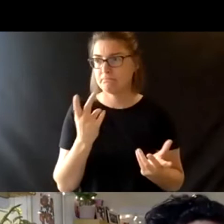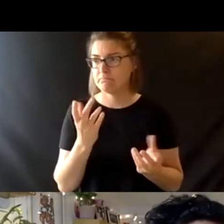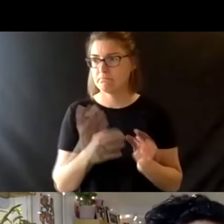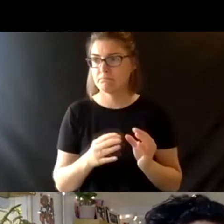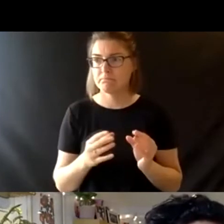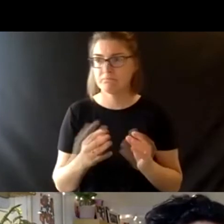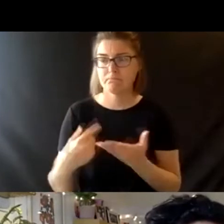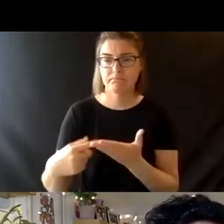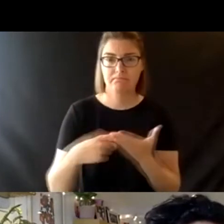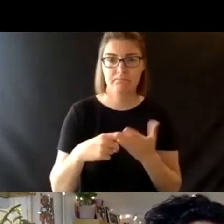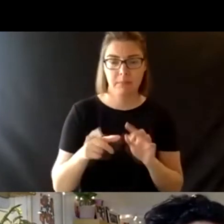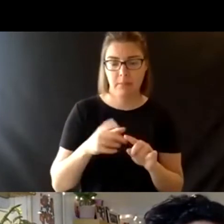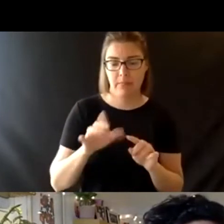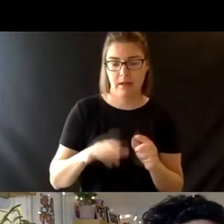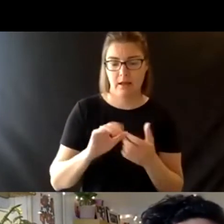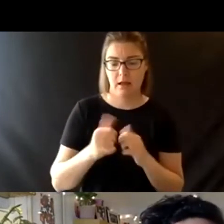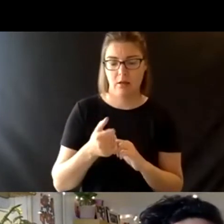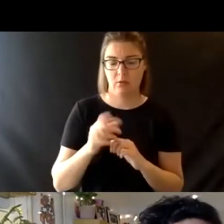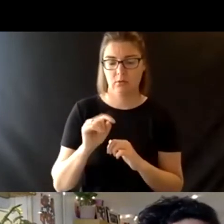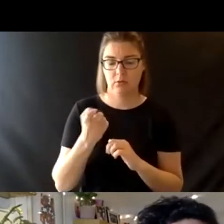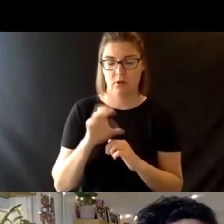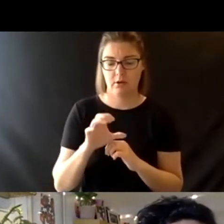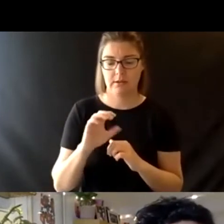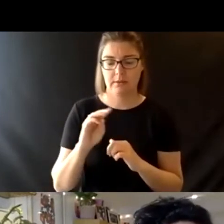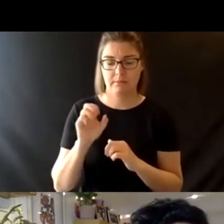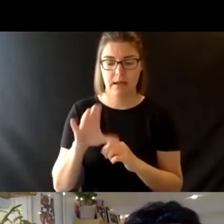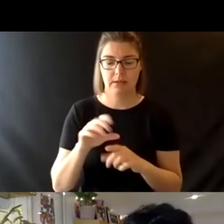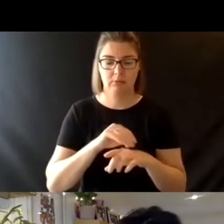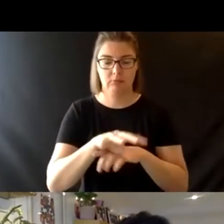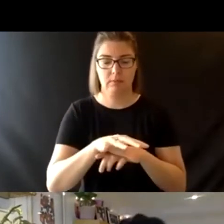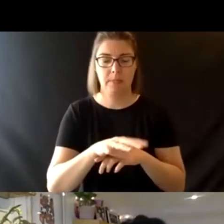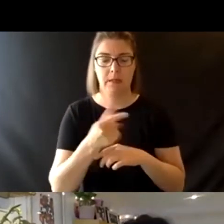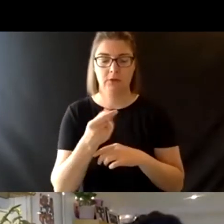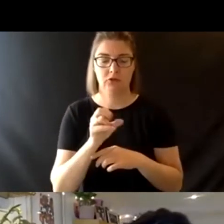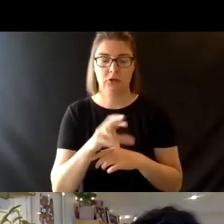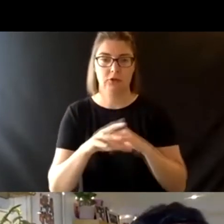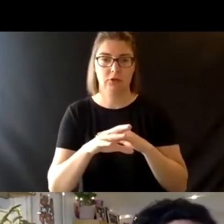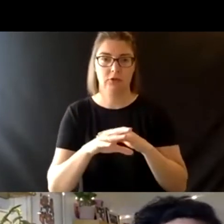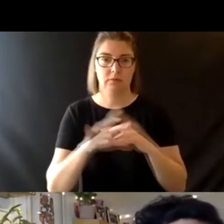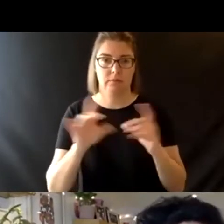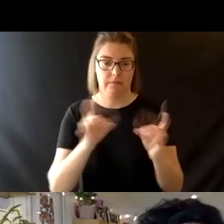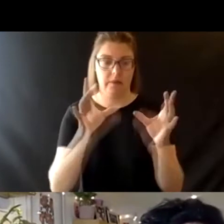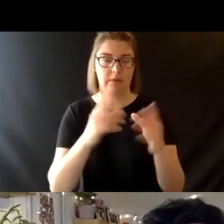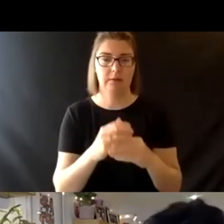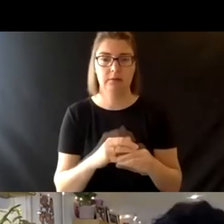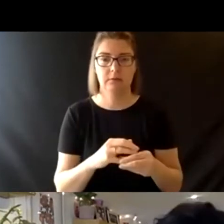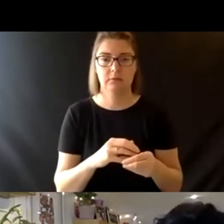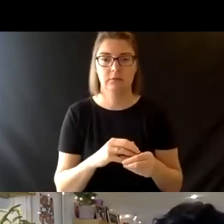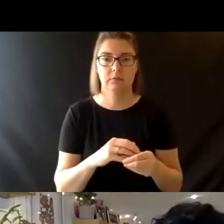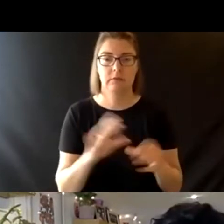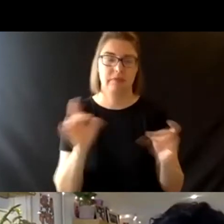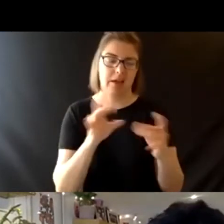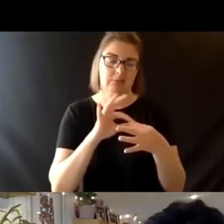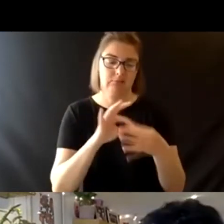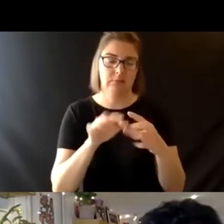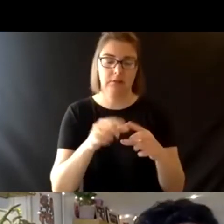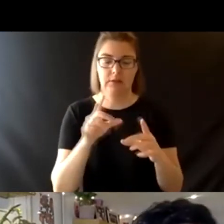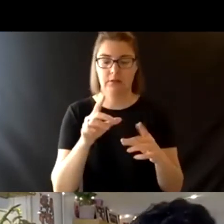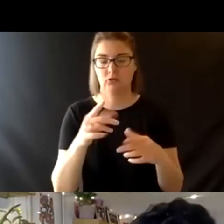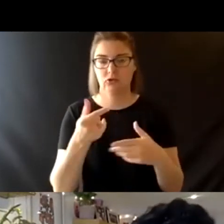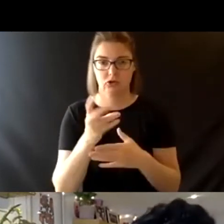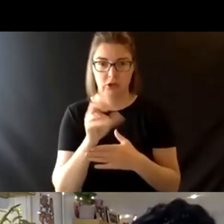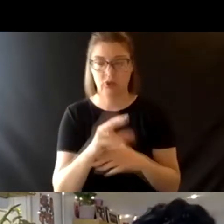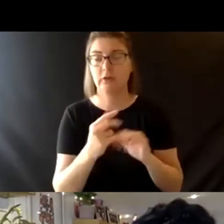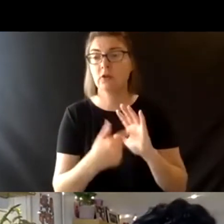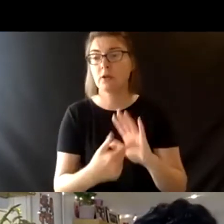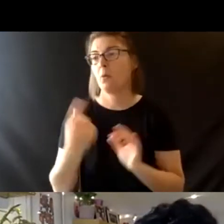conversation around how toxic masculinity results in gender-based violence. We shouldn't be having more of that conversation. You know, one example is the idea